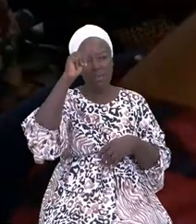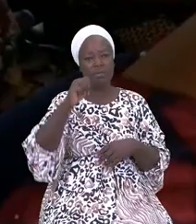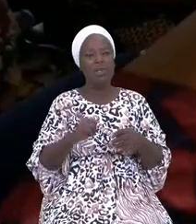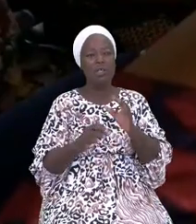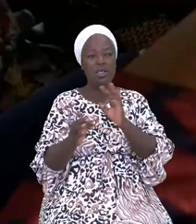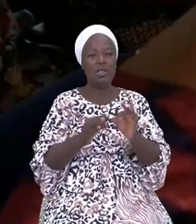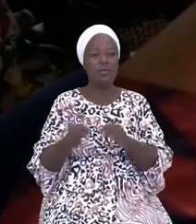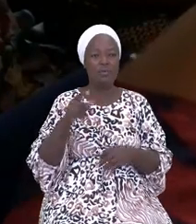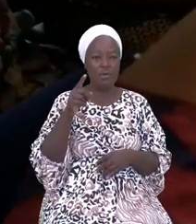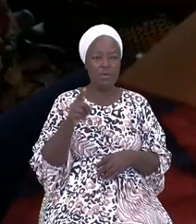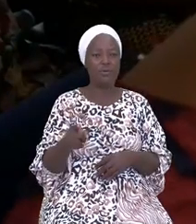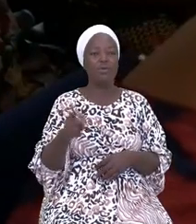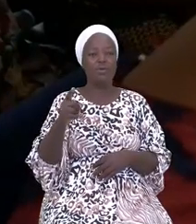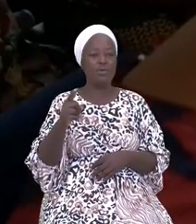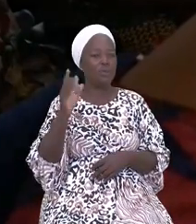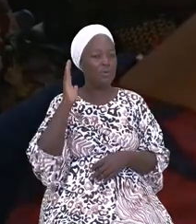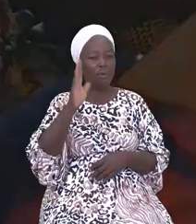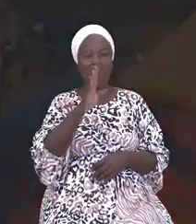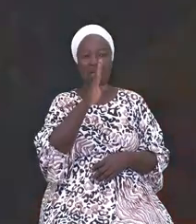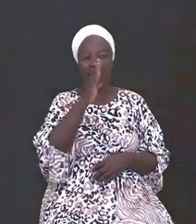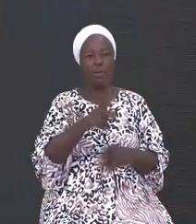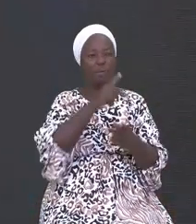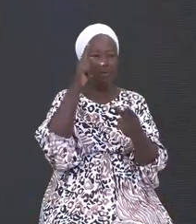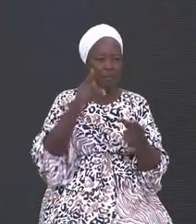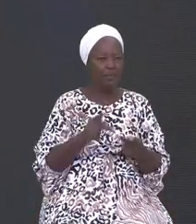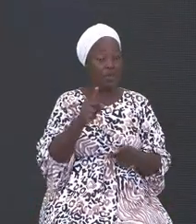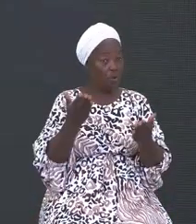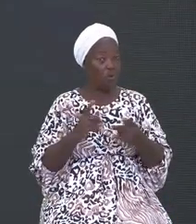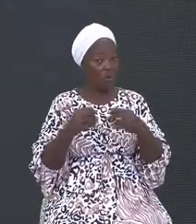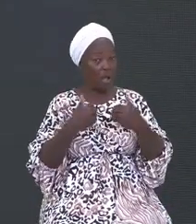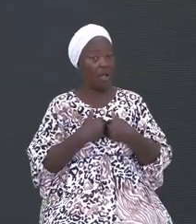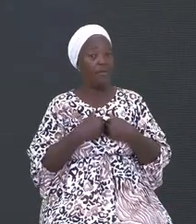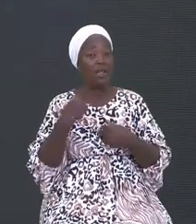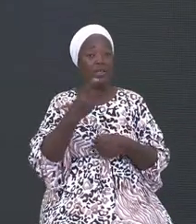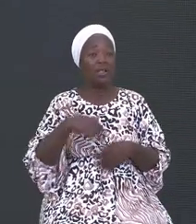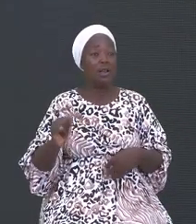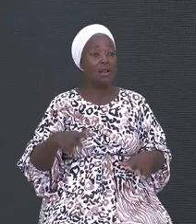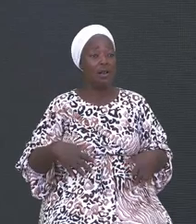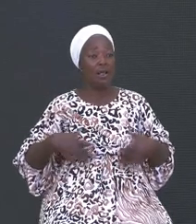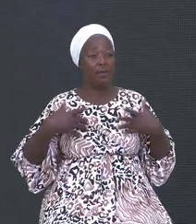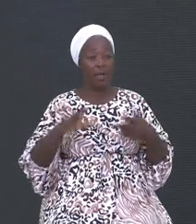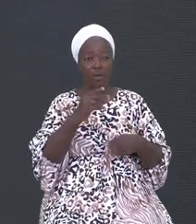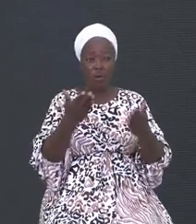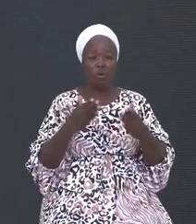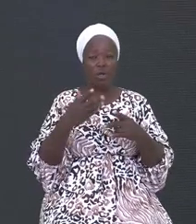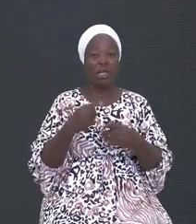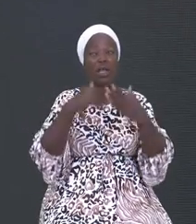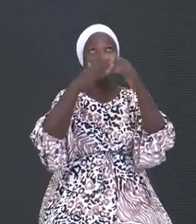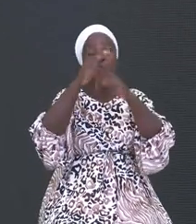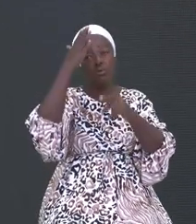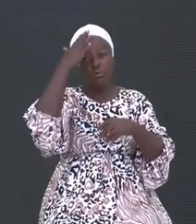thou wilt be perfect. You want to have eternal life, and you want heaven to recognize